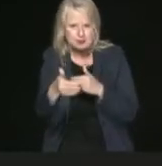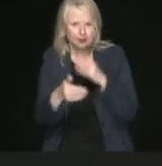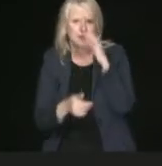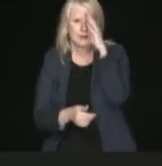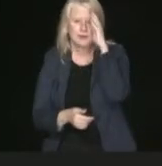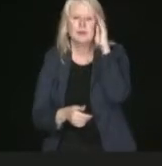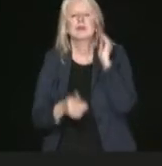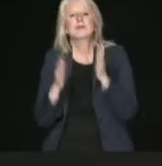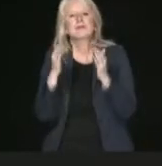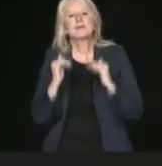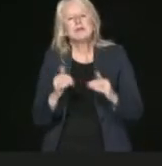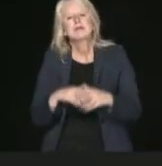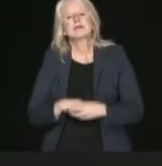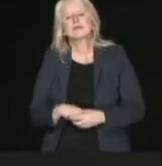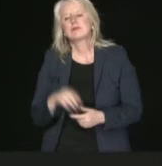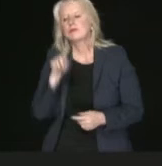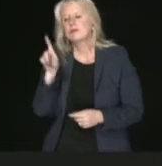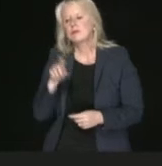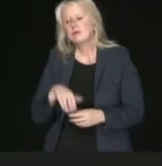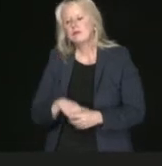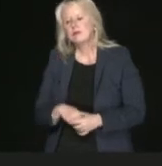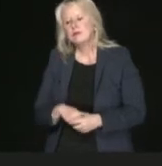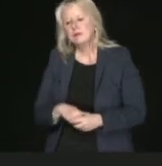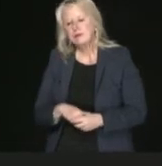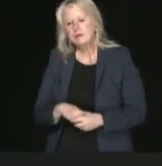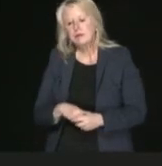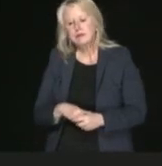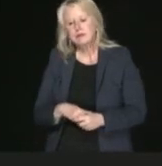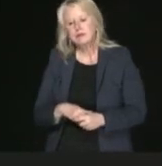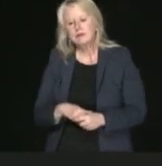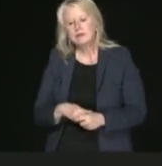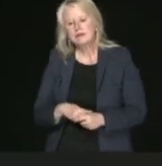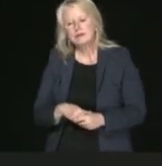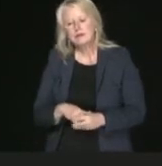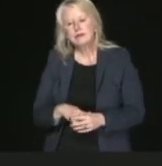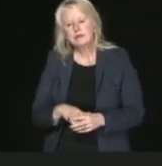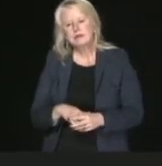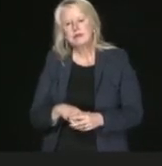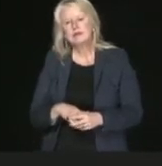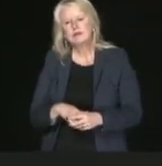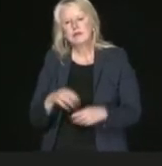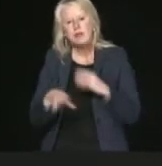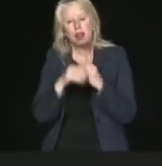As a follow-up, this Emergency Measures Act,